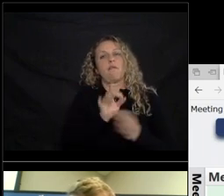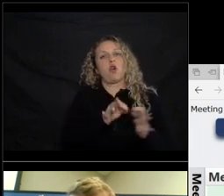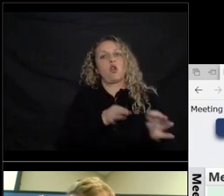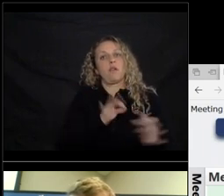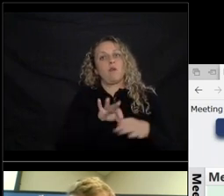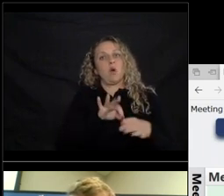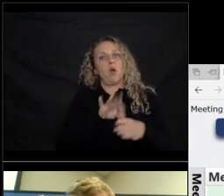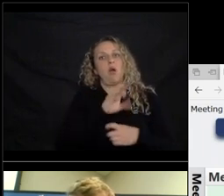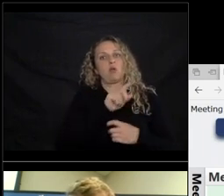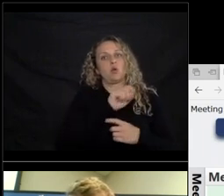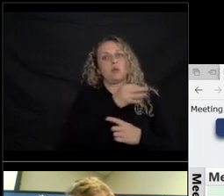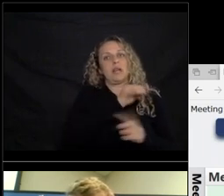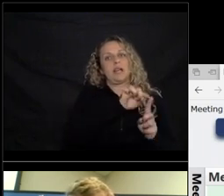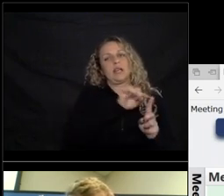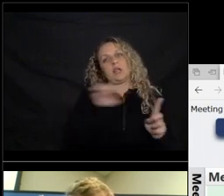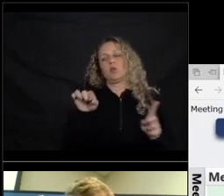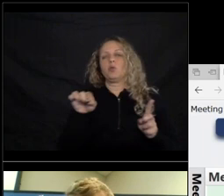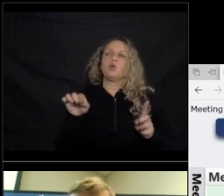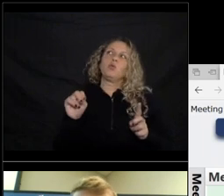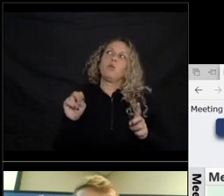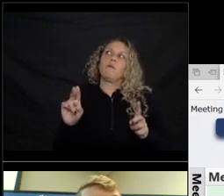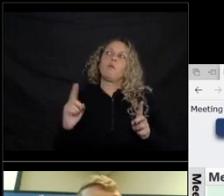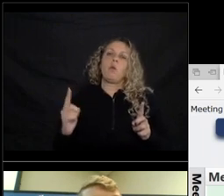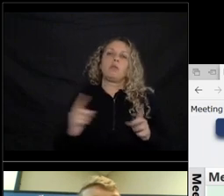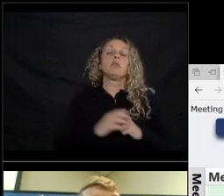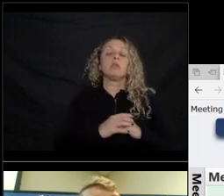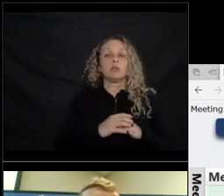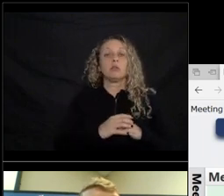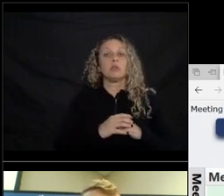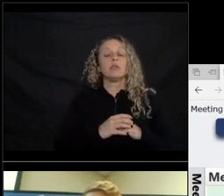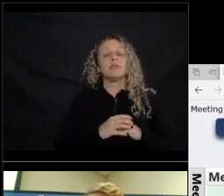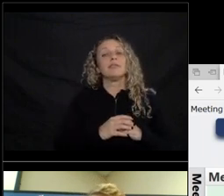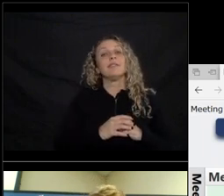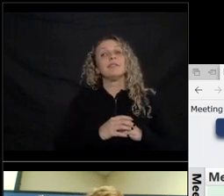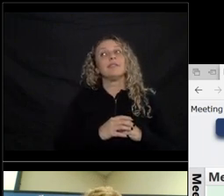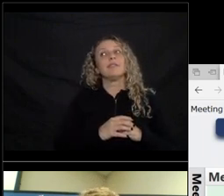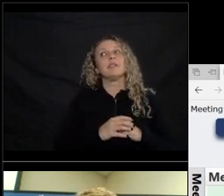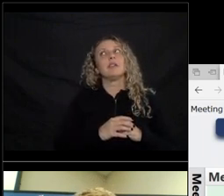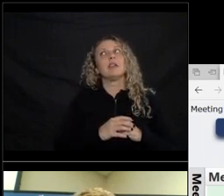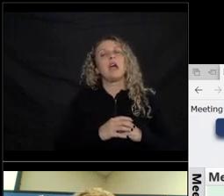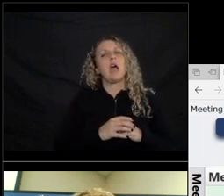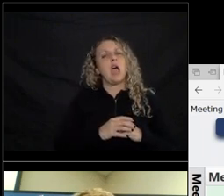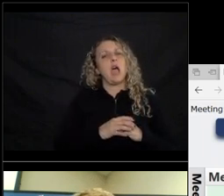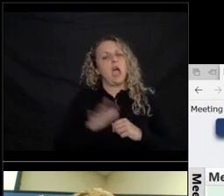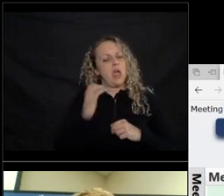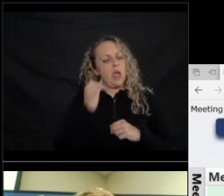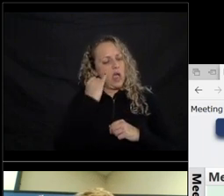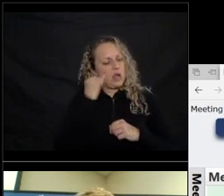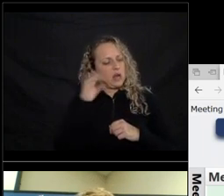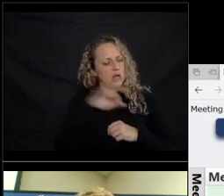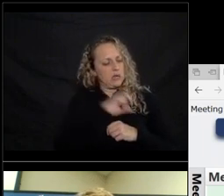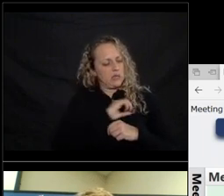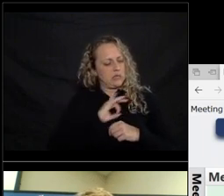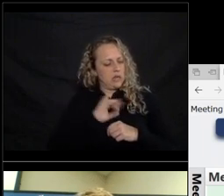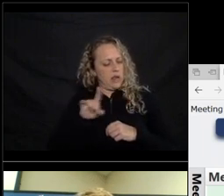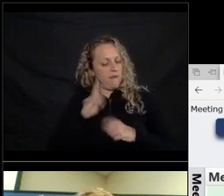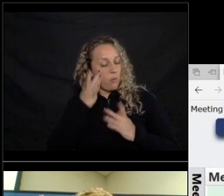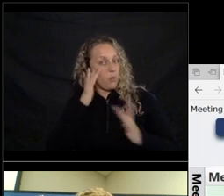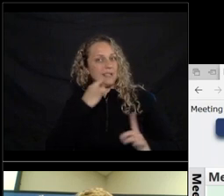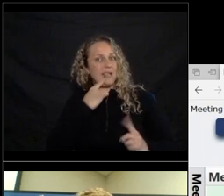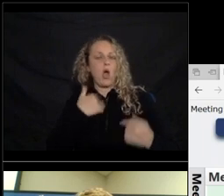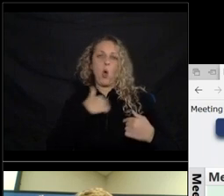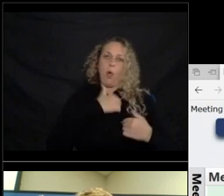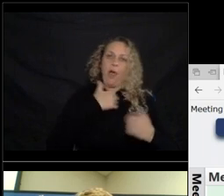voting, which is October 19 through November 1. Then as I'm throwing this idea out at staff, they brilliantly said, we